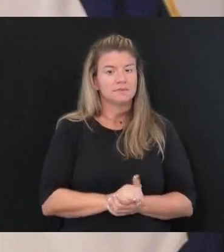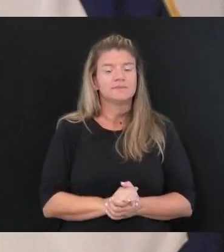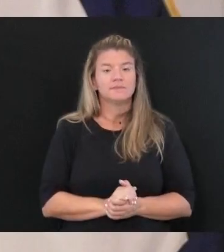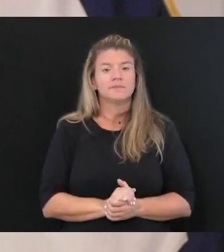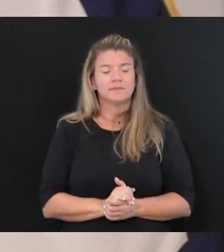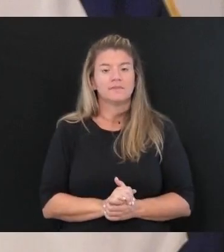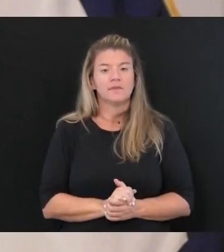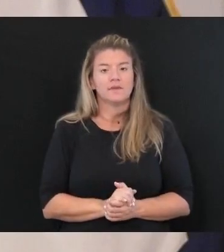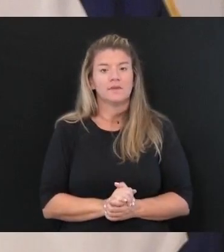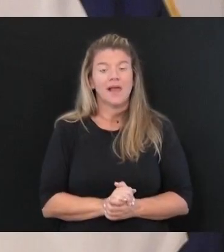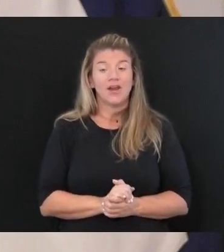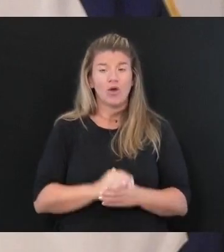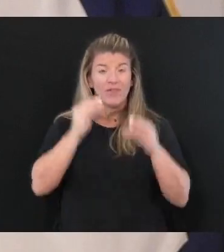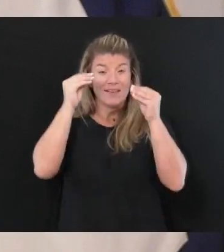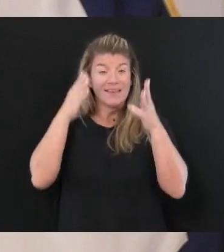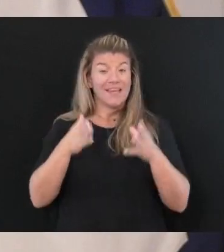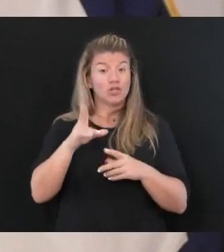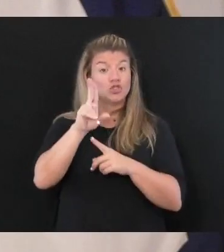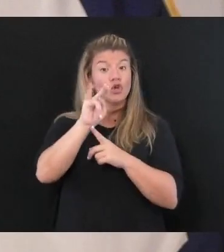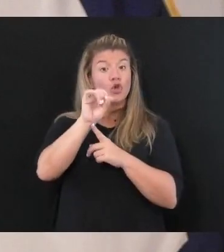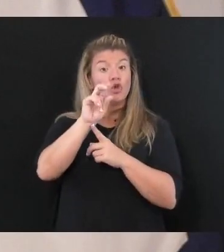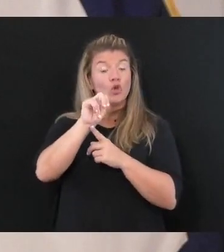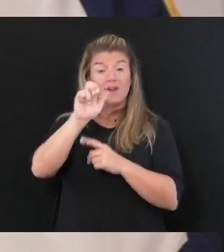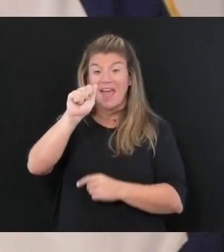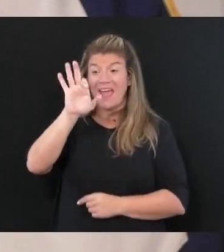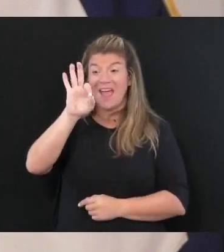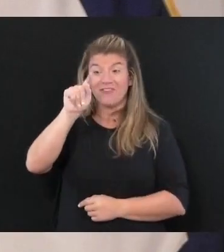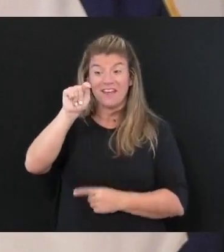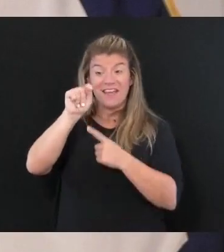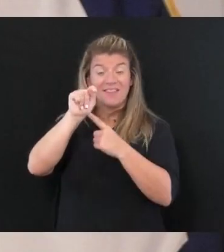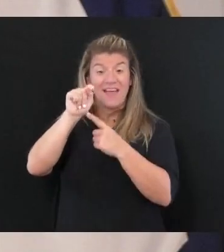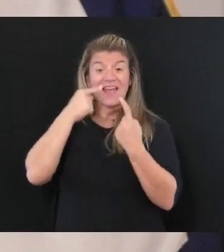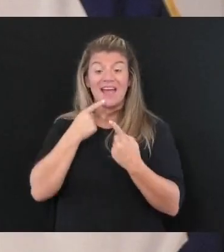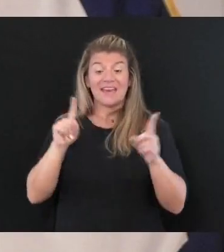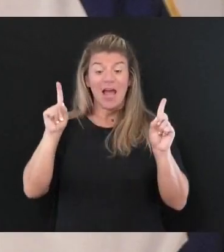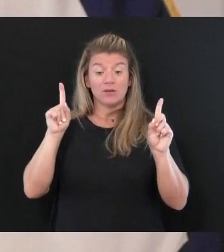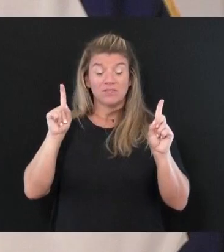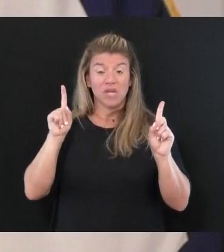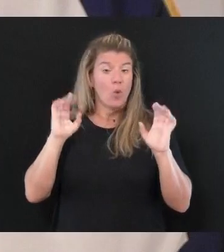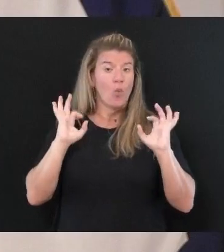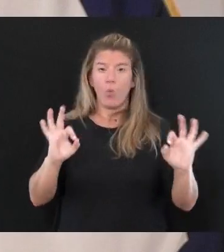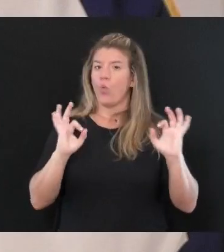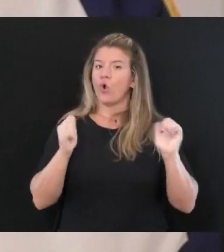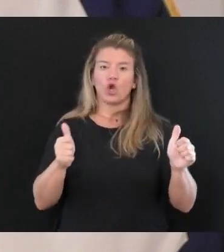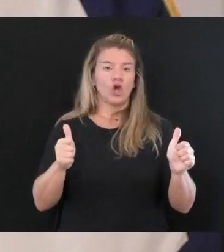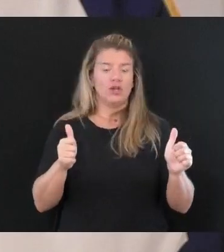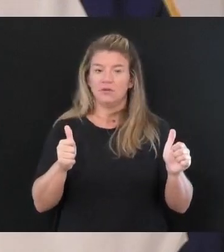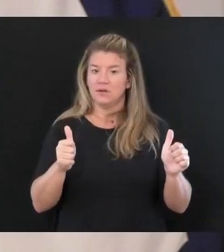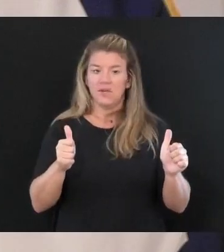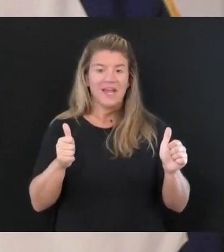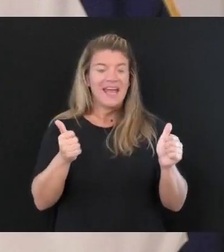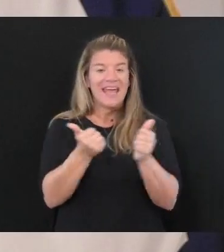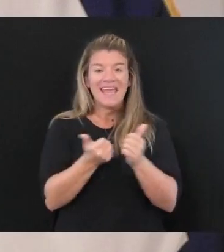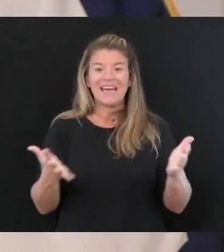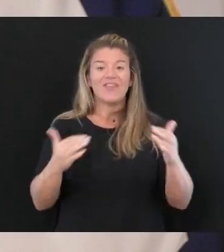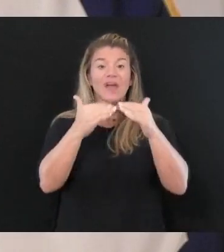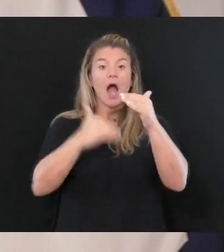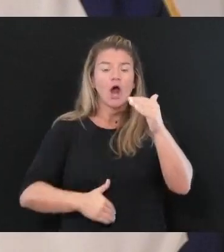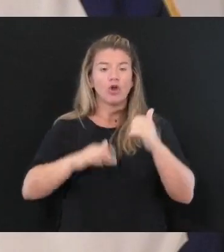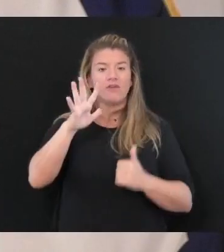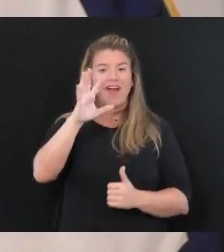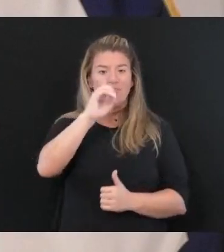know, one of the teachers' unions, the AFT, just came out and said, we're good to go on anything under